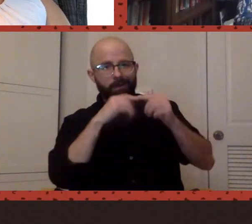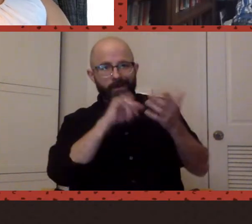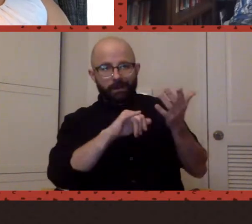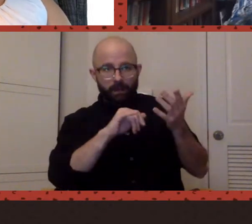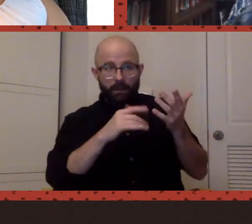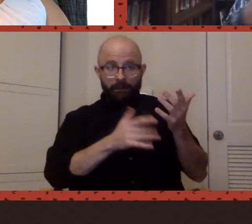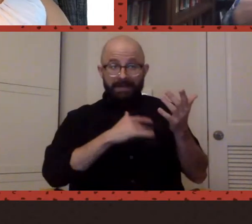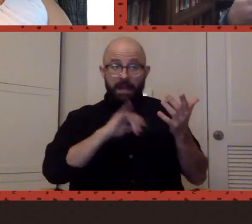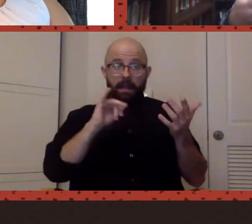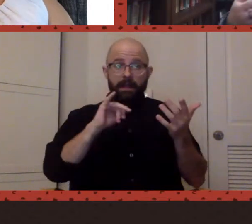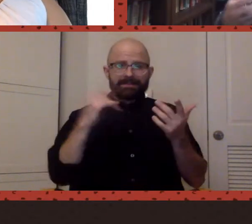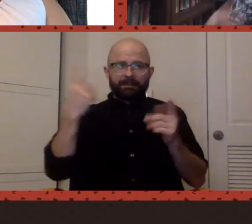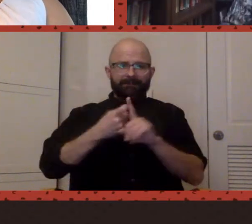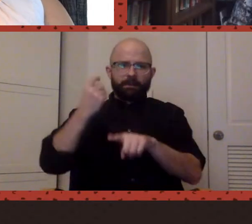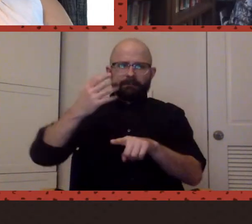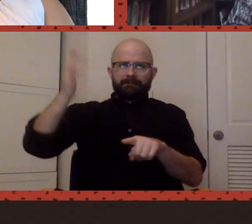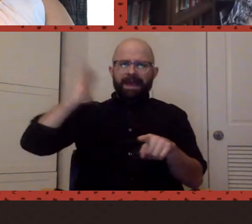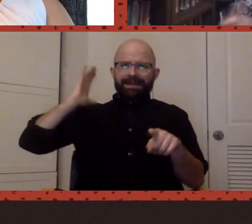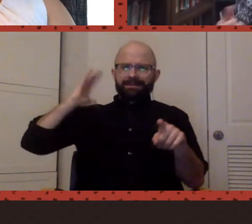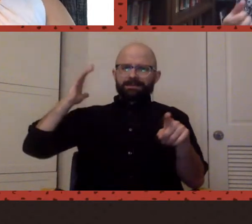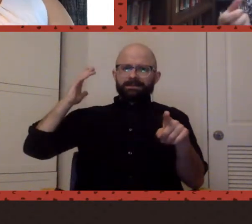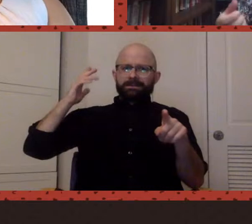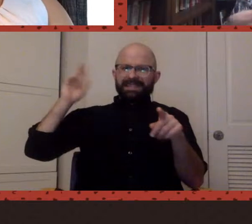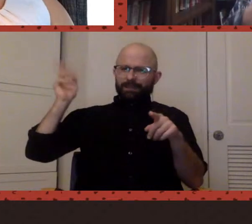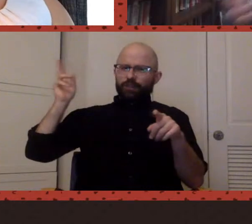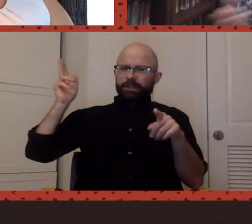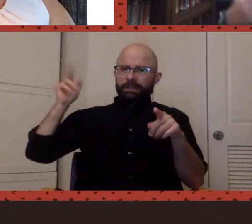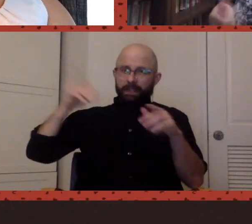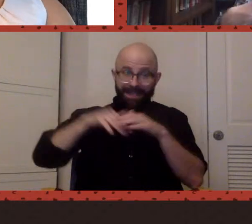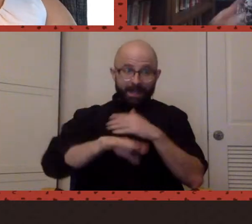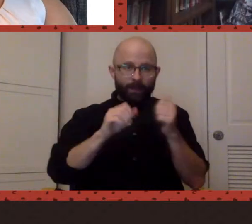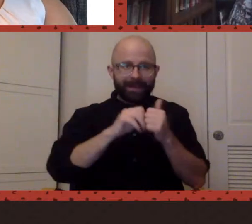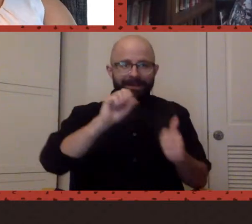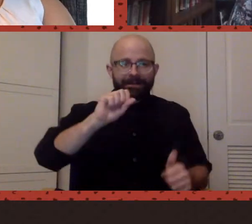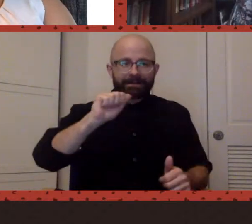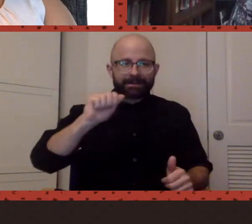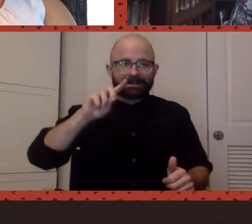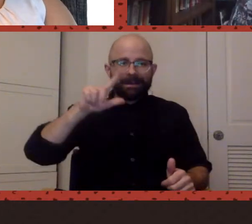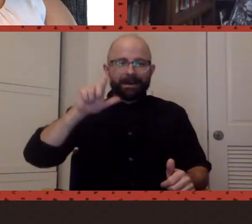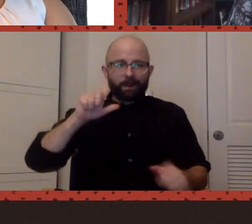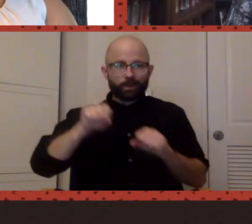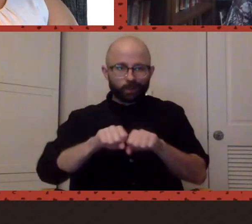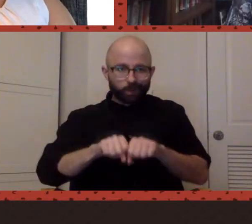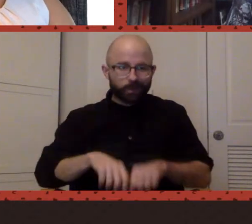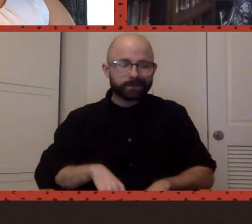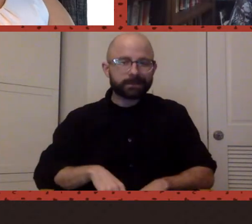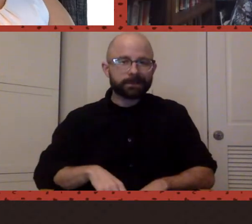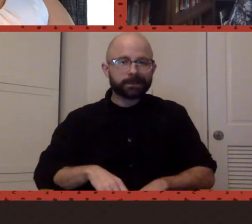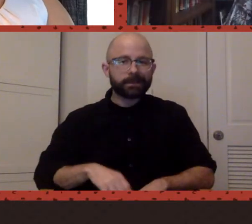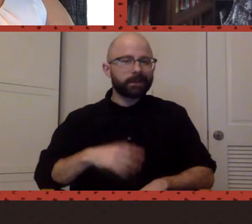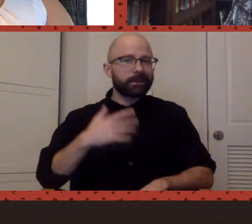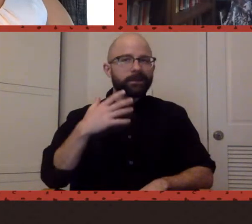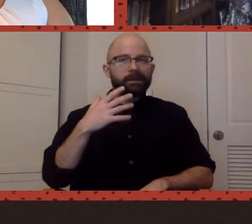of history in the past and walked in wearing saddle shoes and saying,